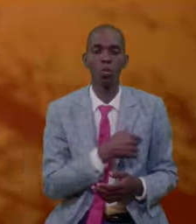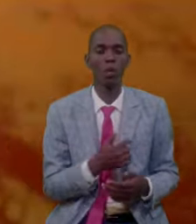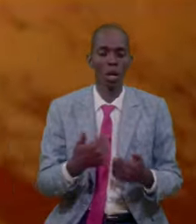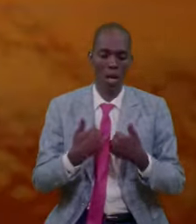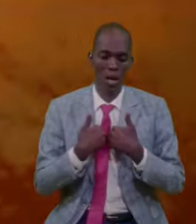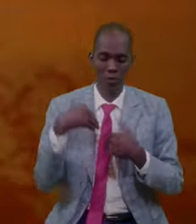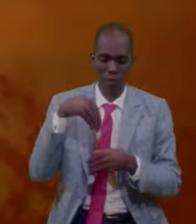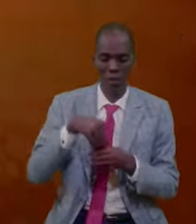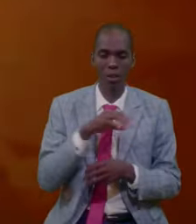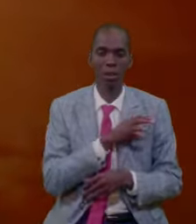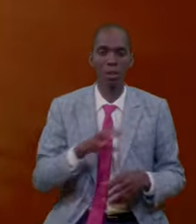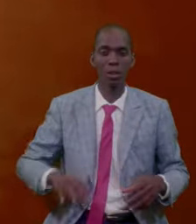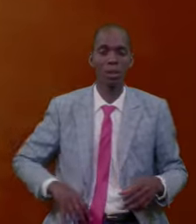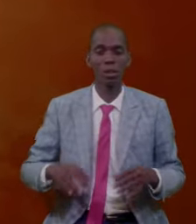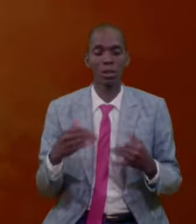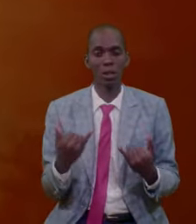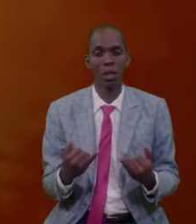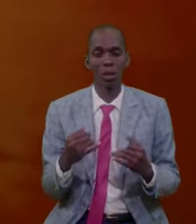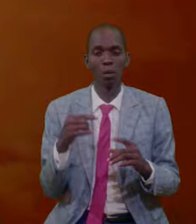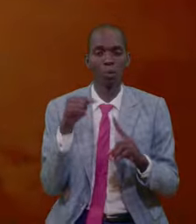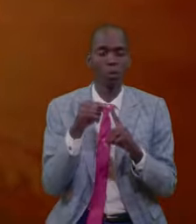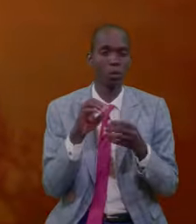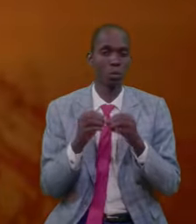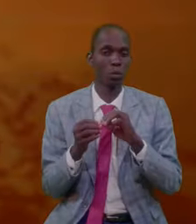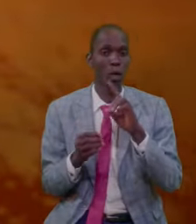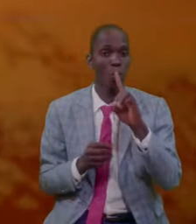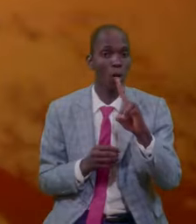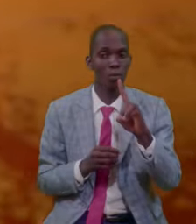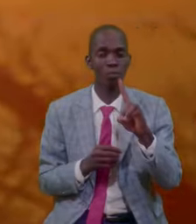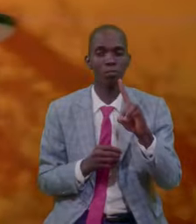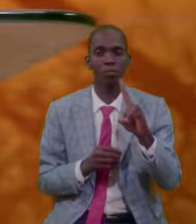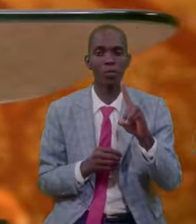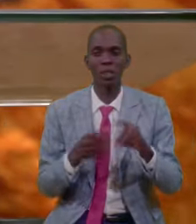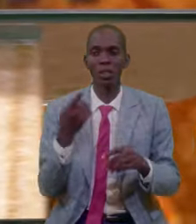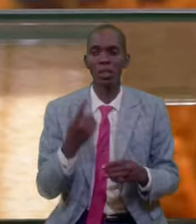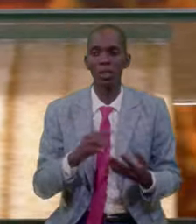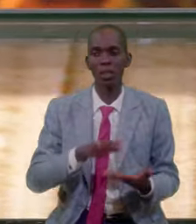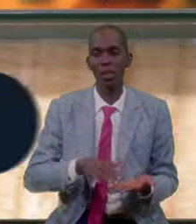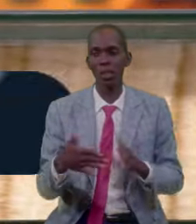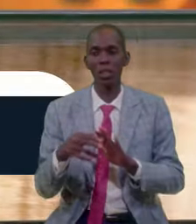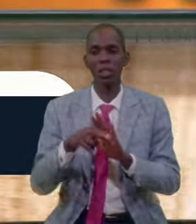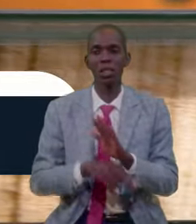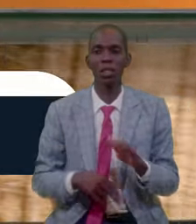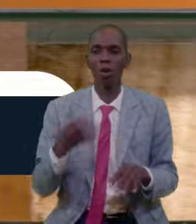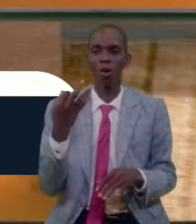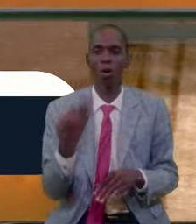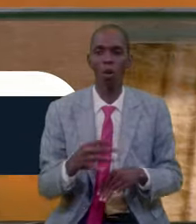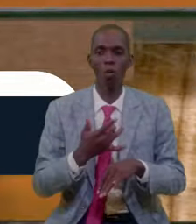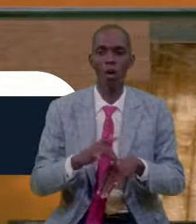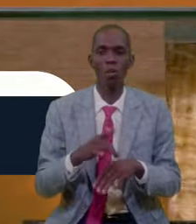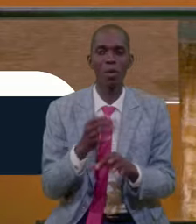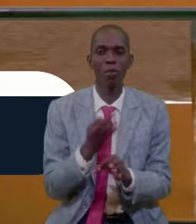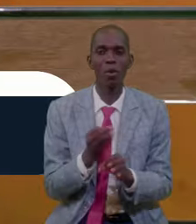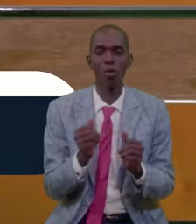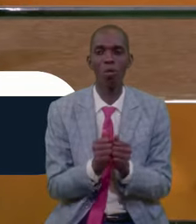Christ. There are three things we're looking at. Number one, we're looking at the deadness of empty faith